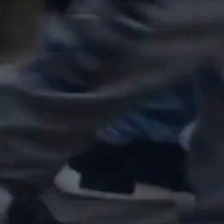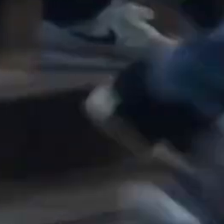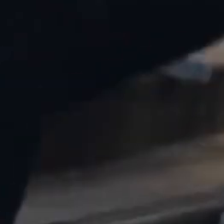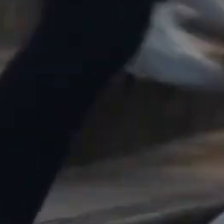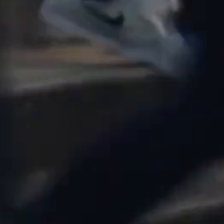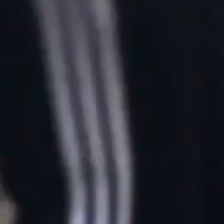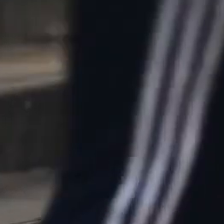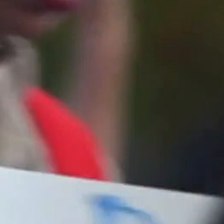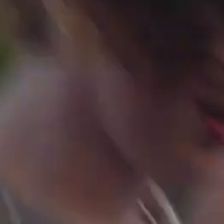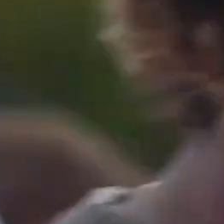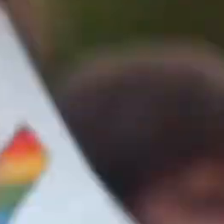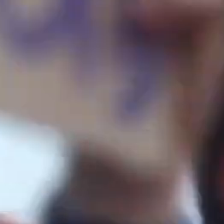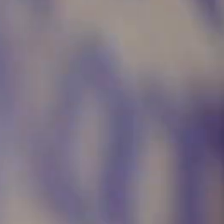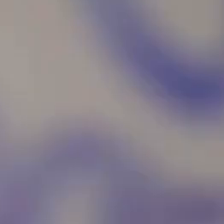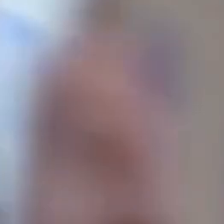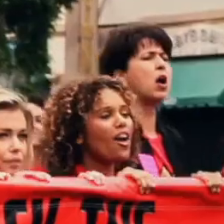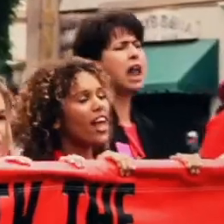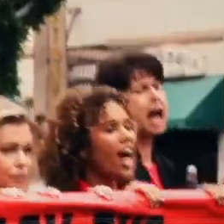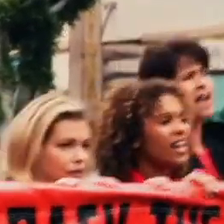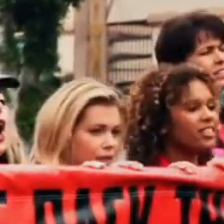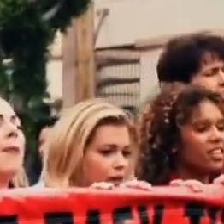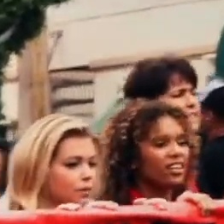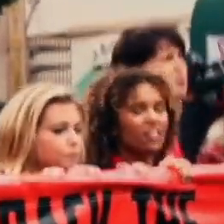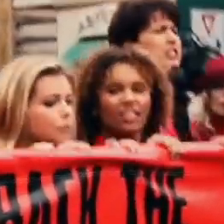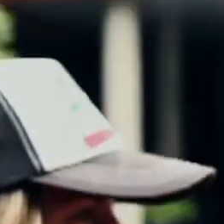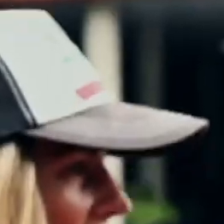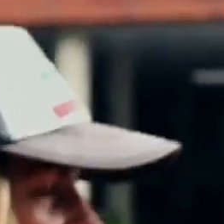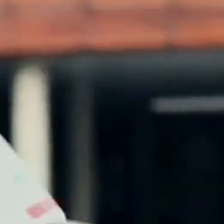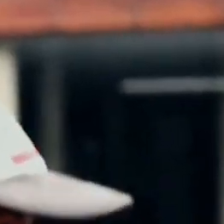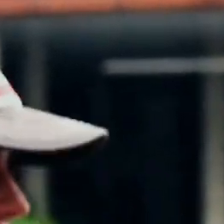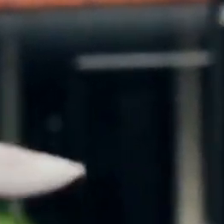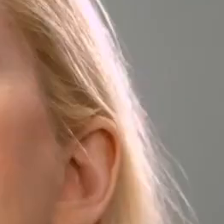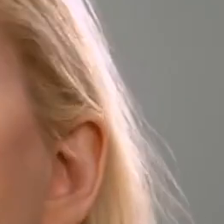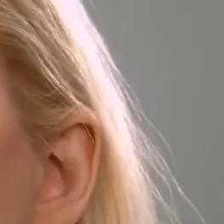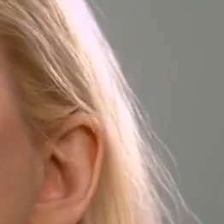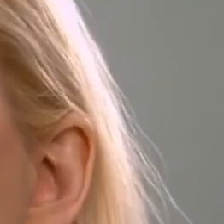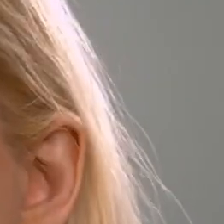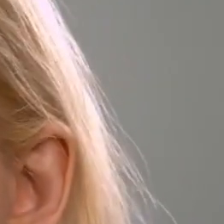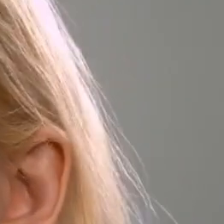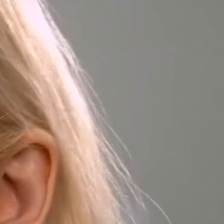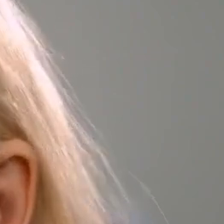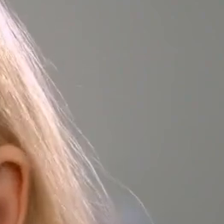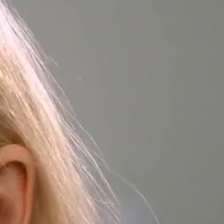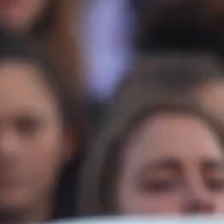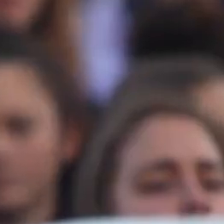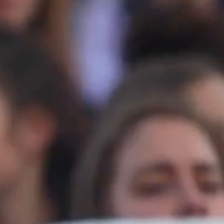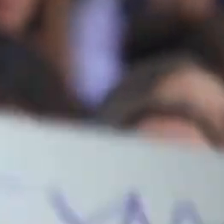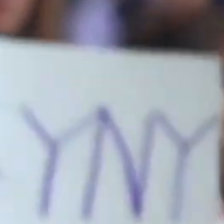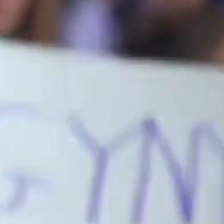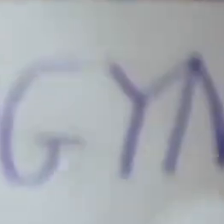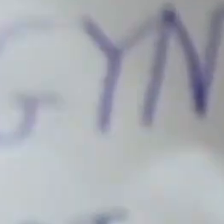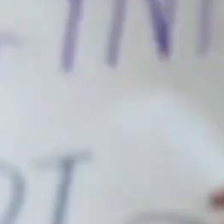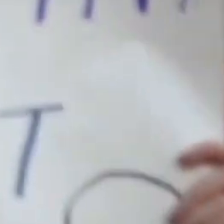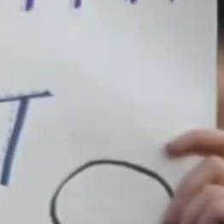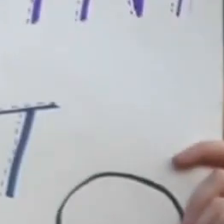behavior. We're on the verge of a national reckoning about sexual harassment. The Me Too movement is bigger than anything we've ever seen for gender